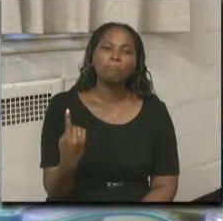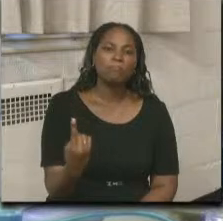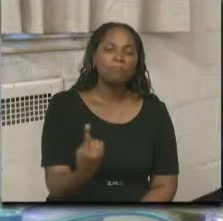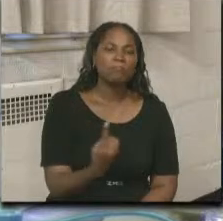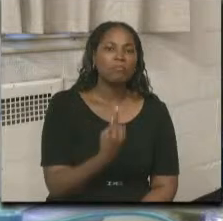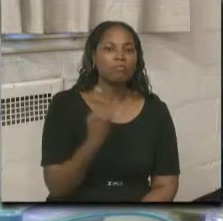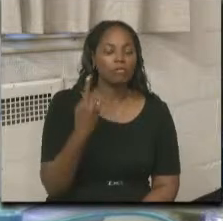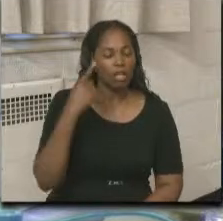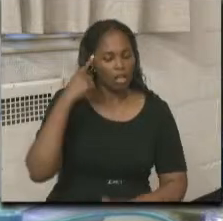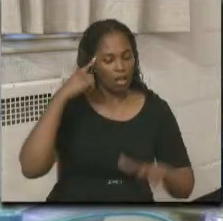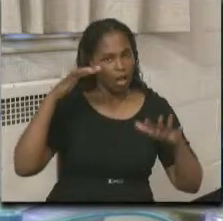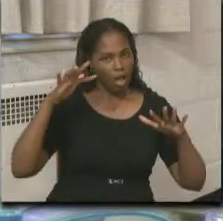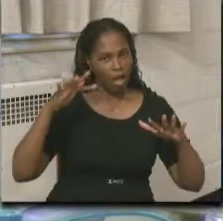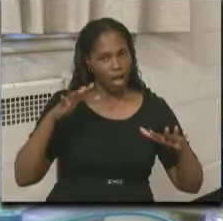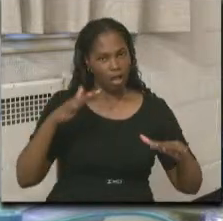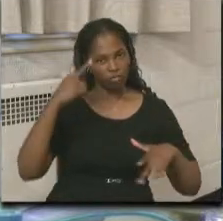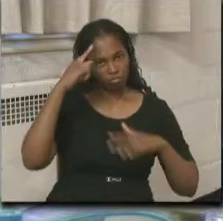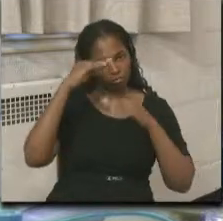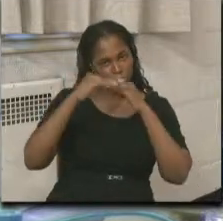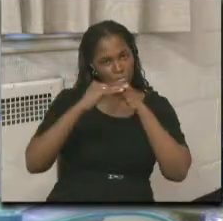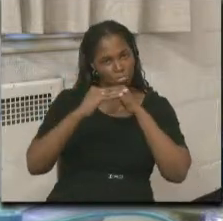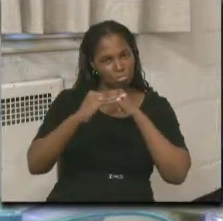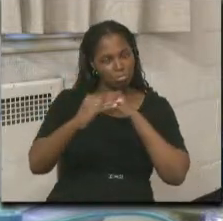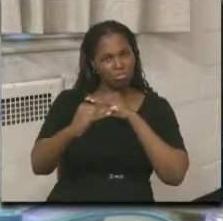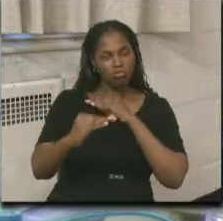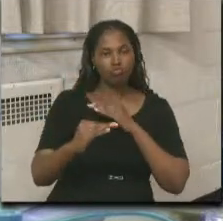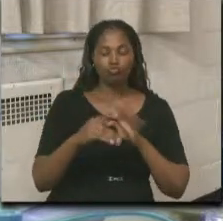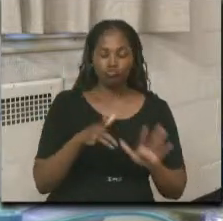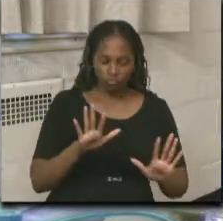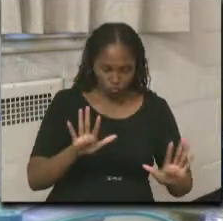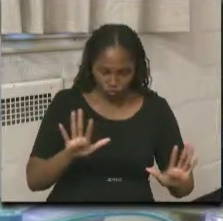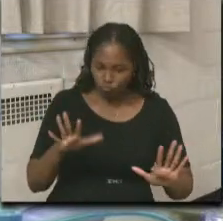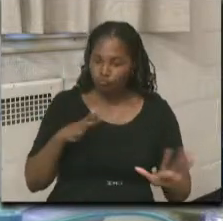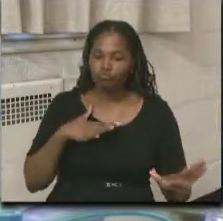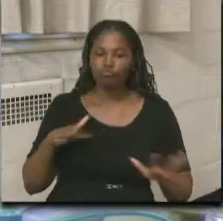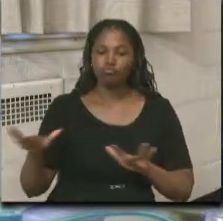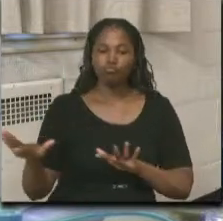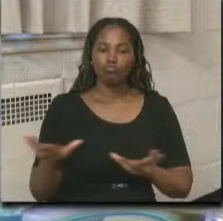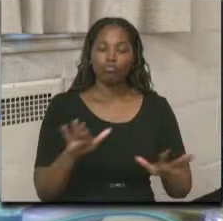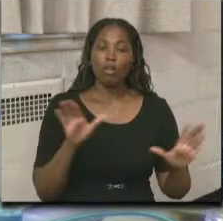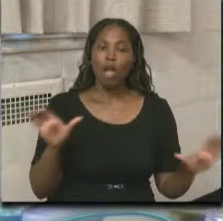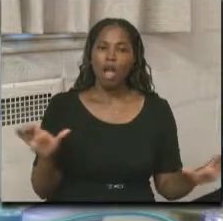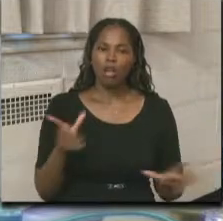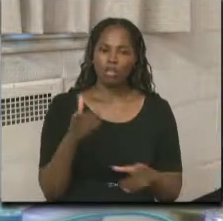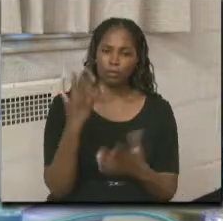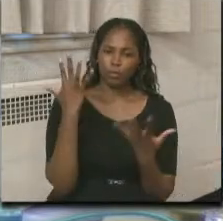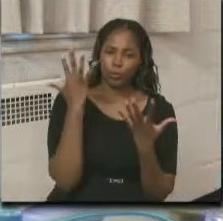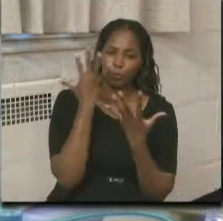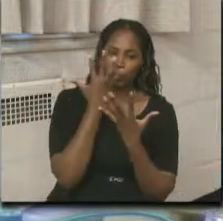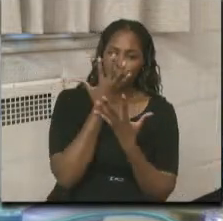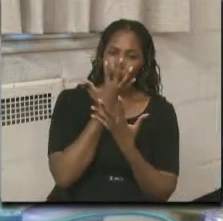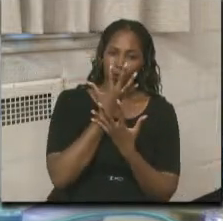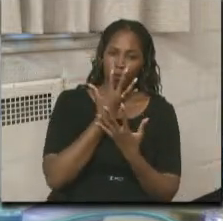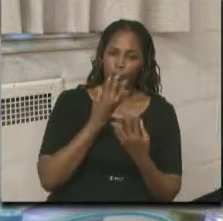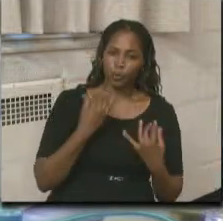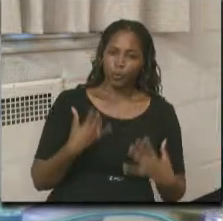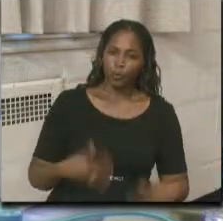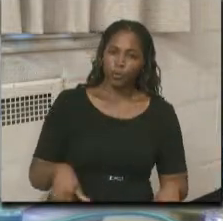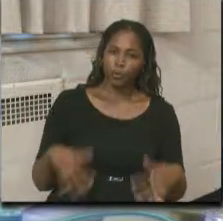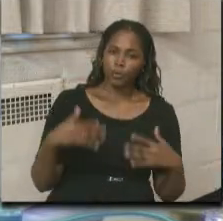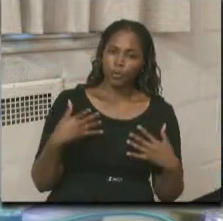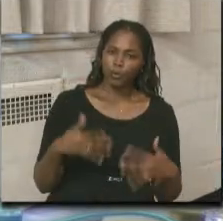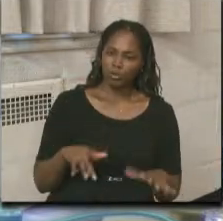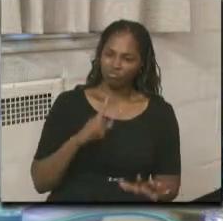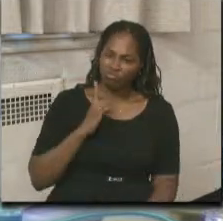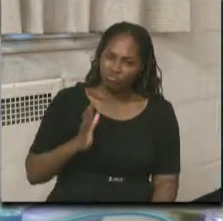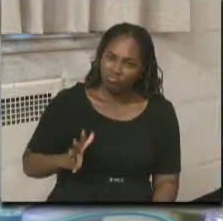even-handed, and I think you handle everything with so much grace. And I'm just